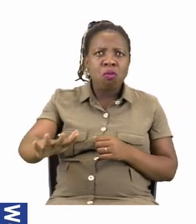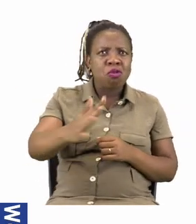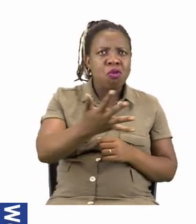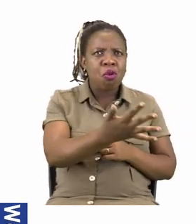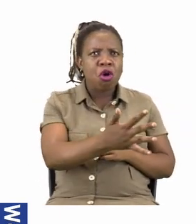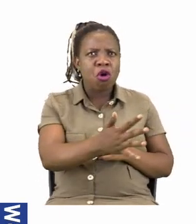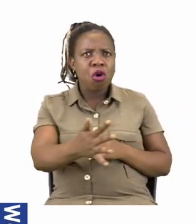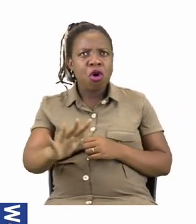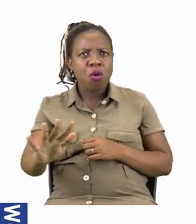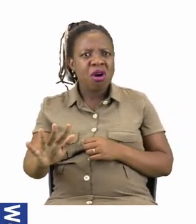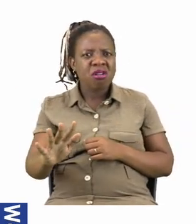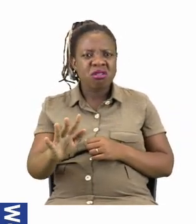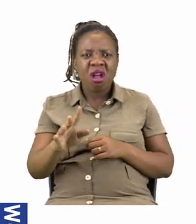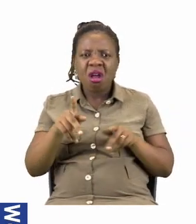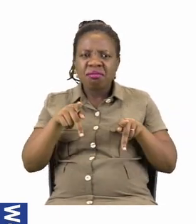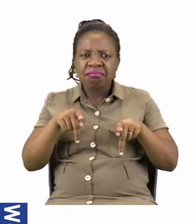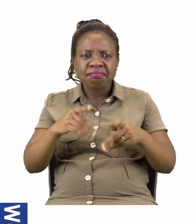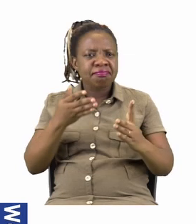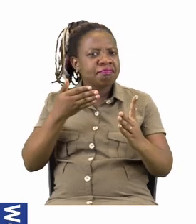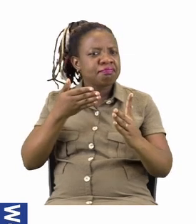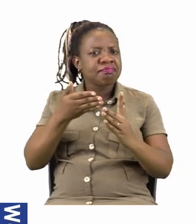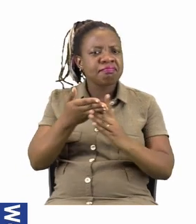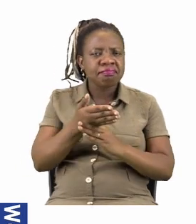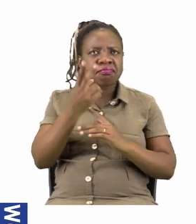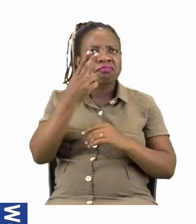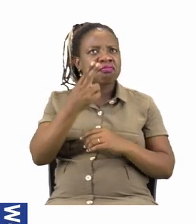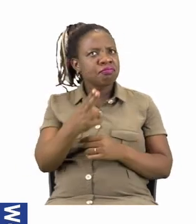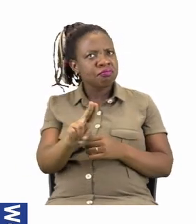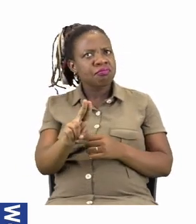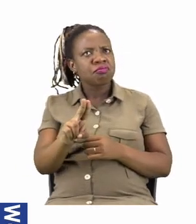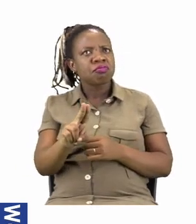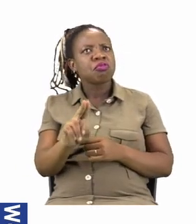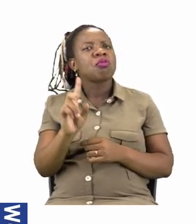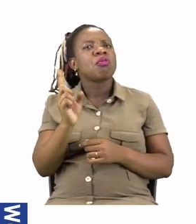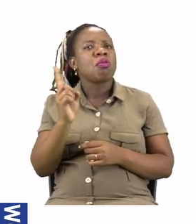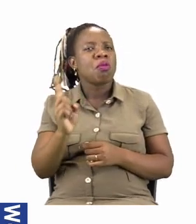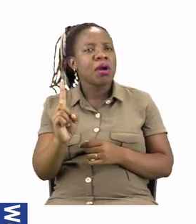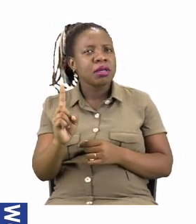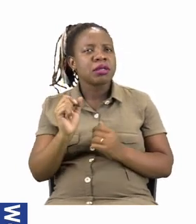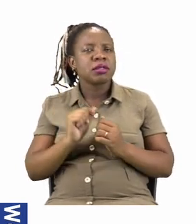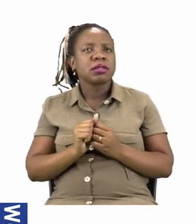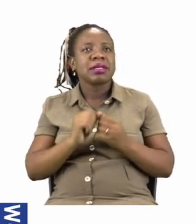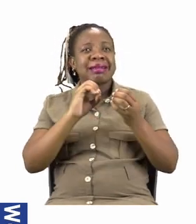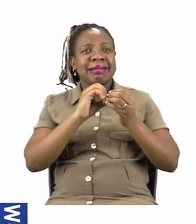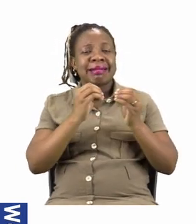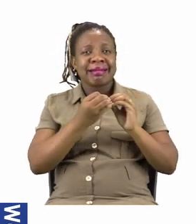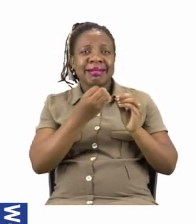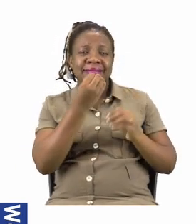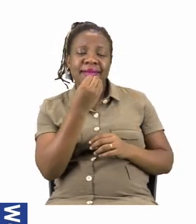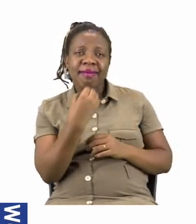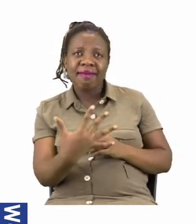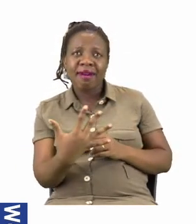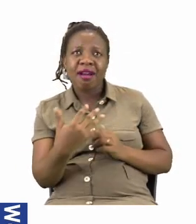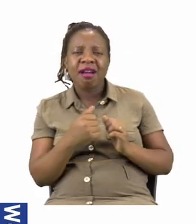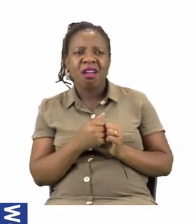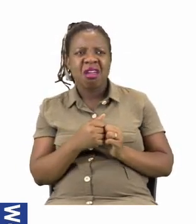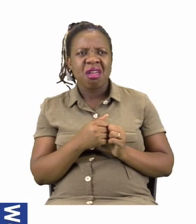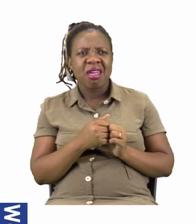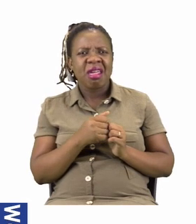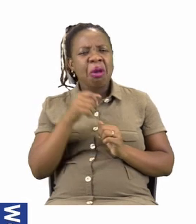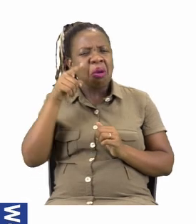why do you think it is not allowed? And lastly, number 6,